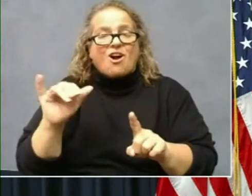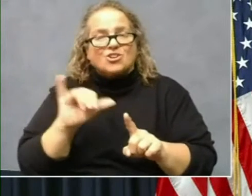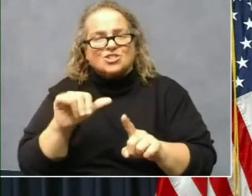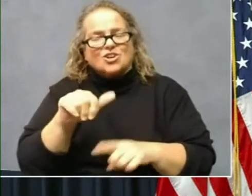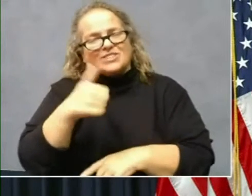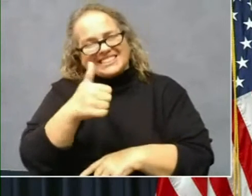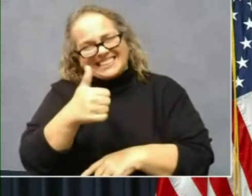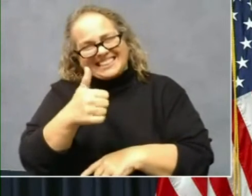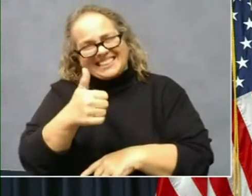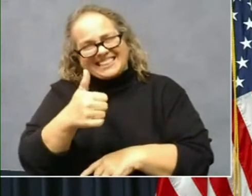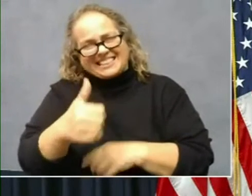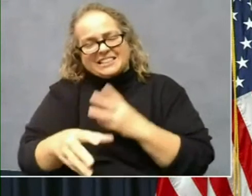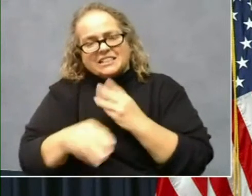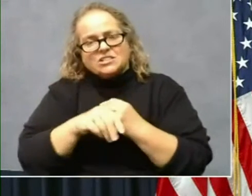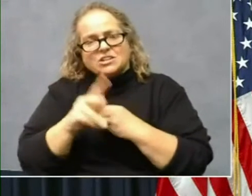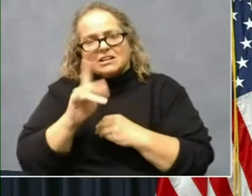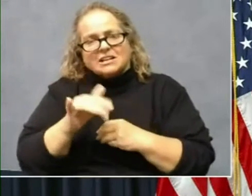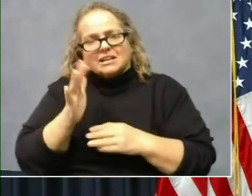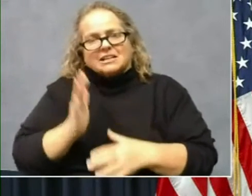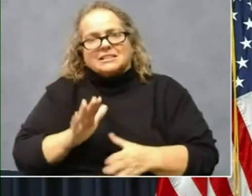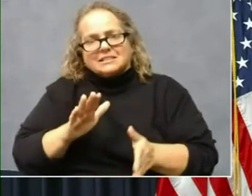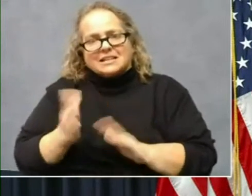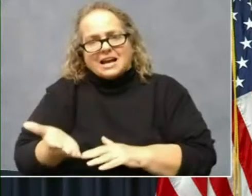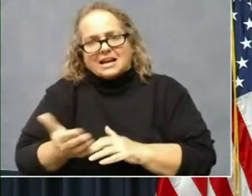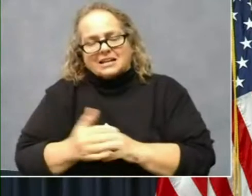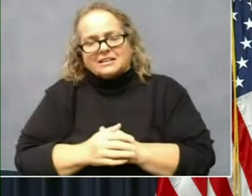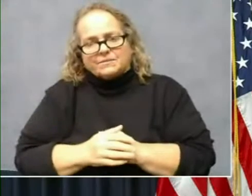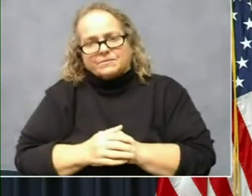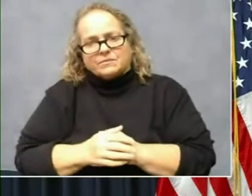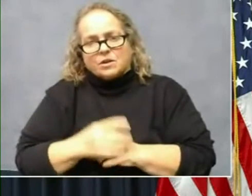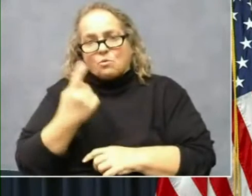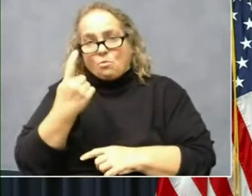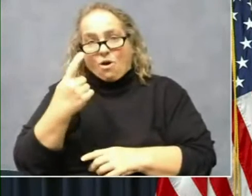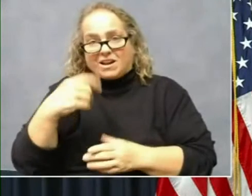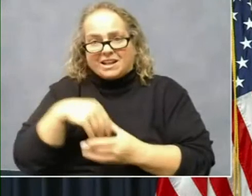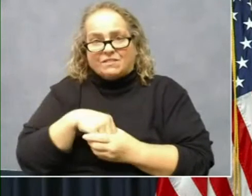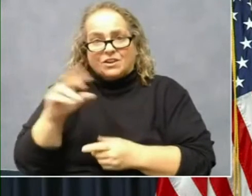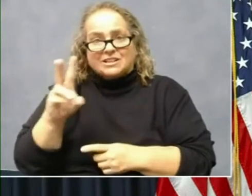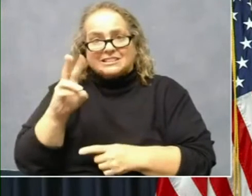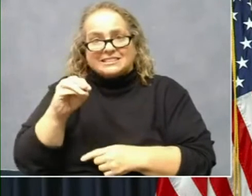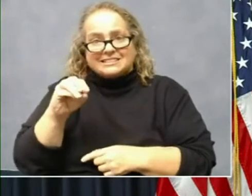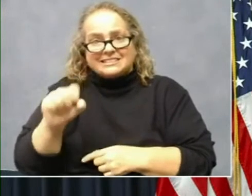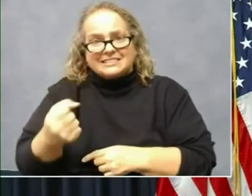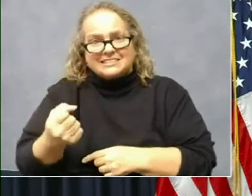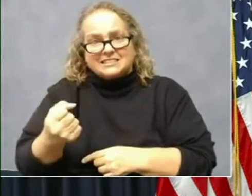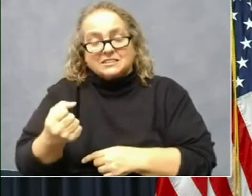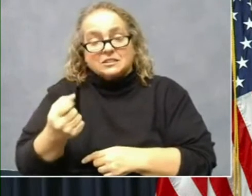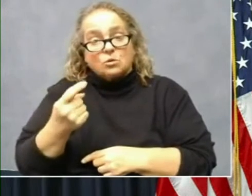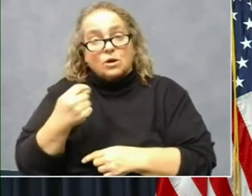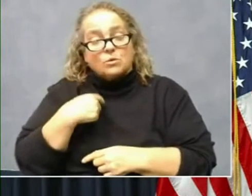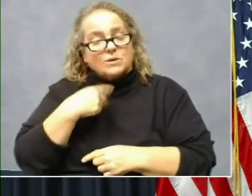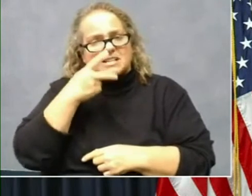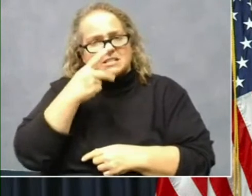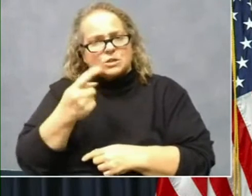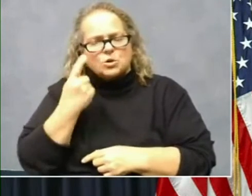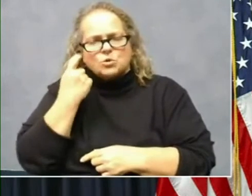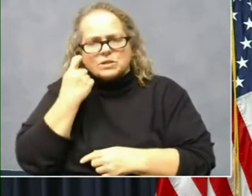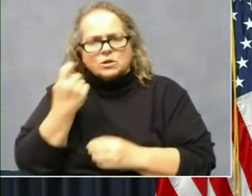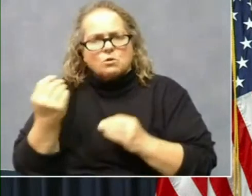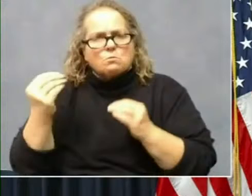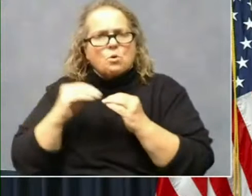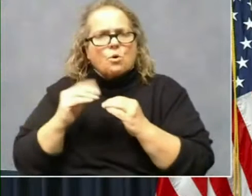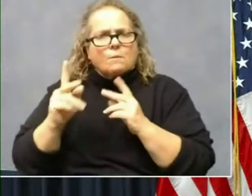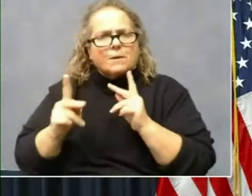today, at least one in their 60s, and what we're seeing recently is more people in that age